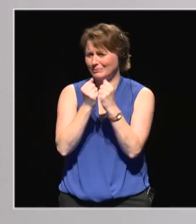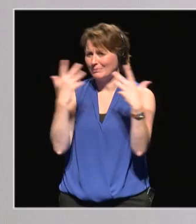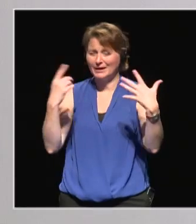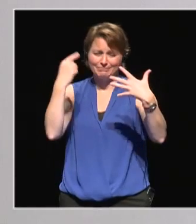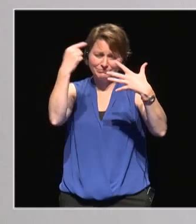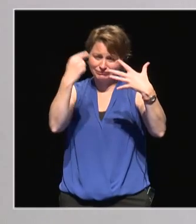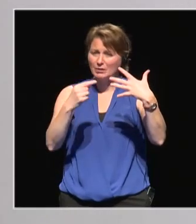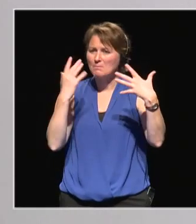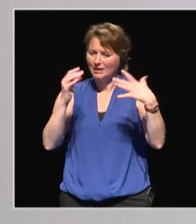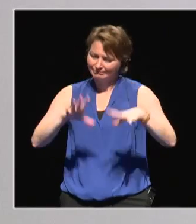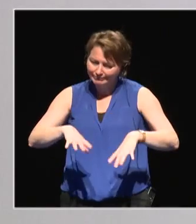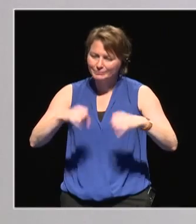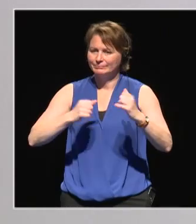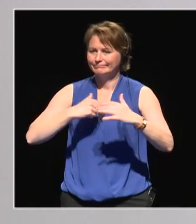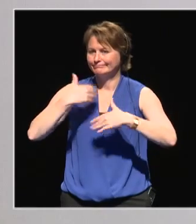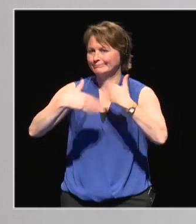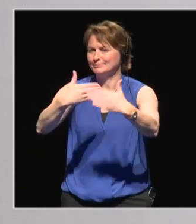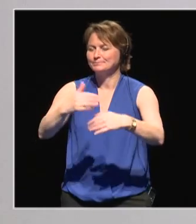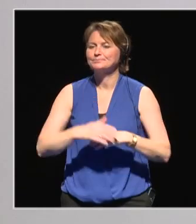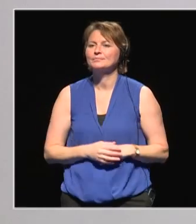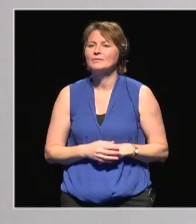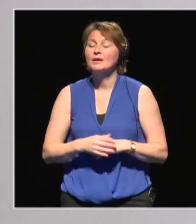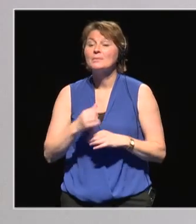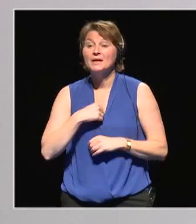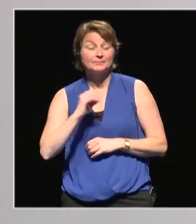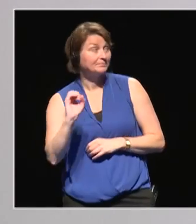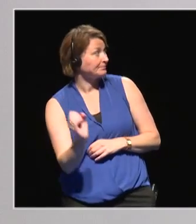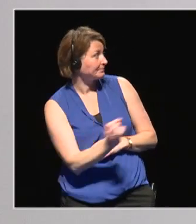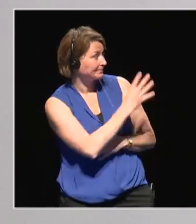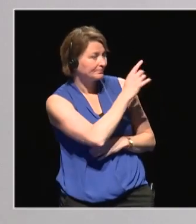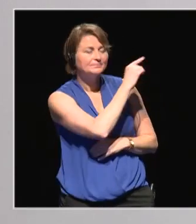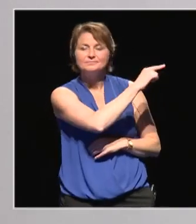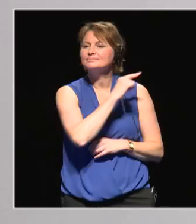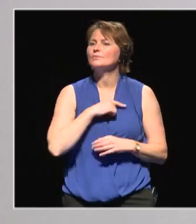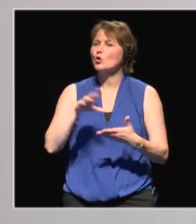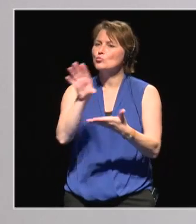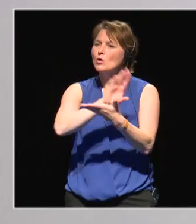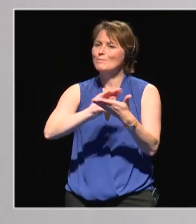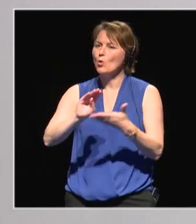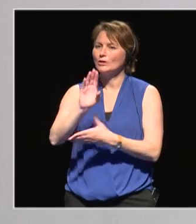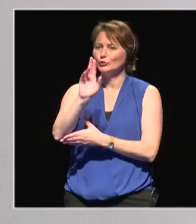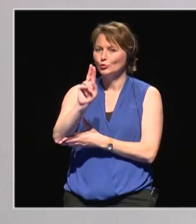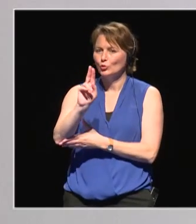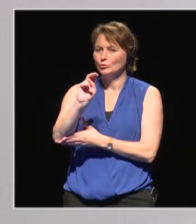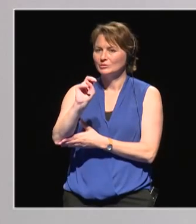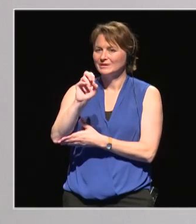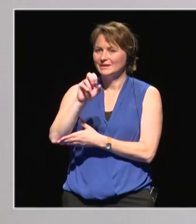chart which comes from the UNEP report, the emissions gap